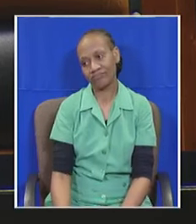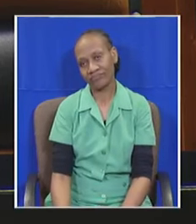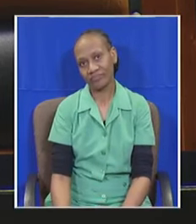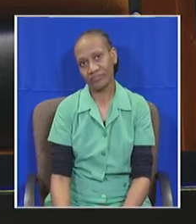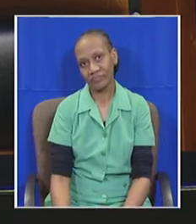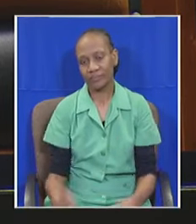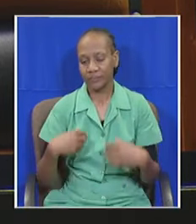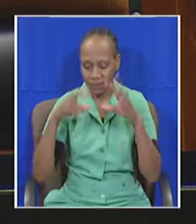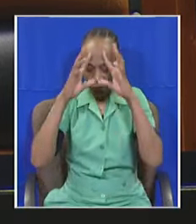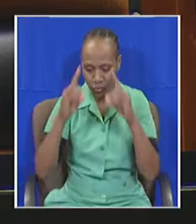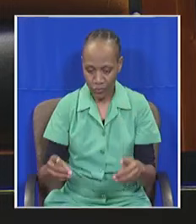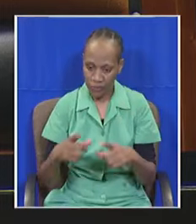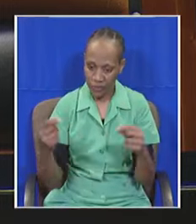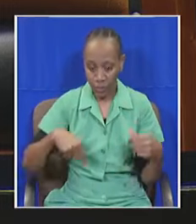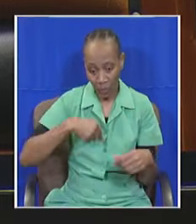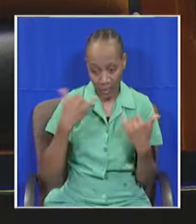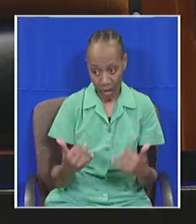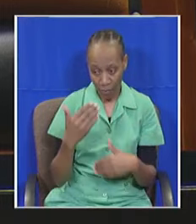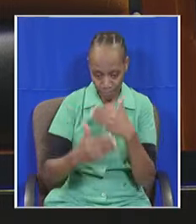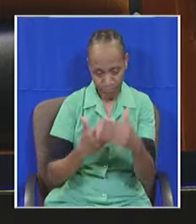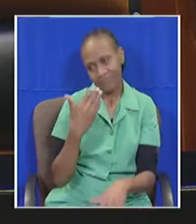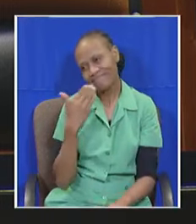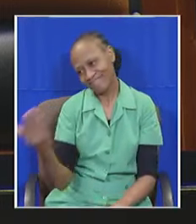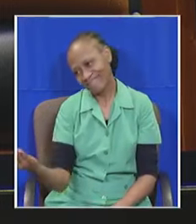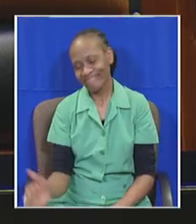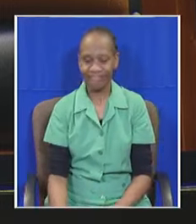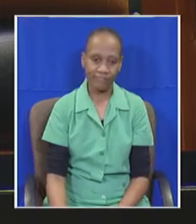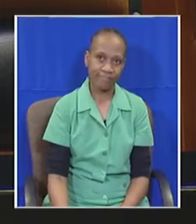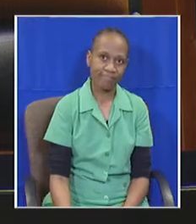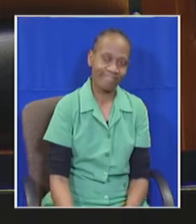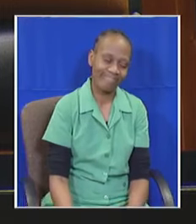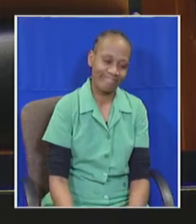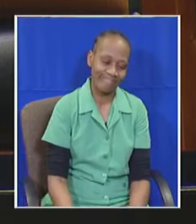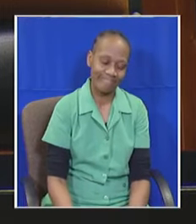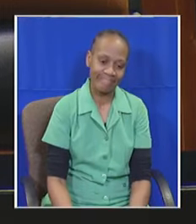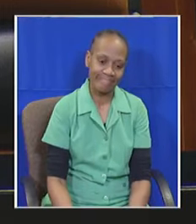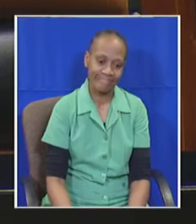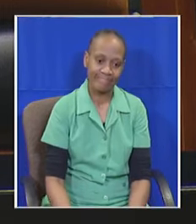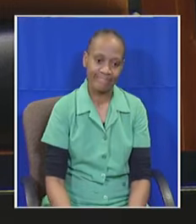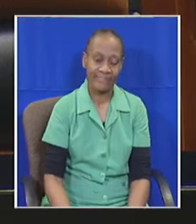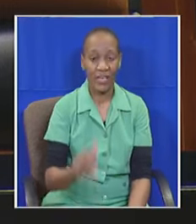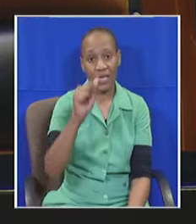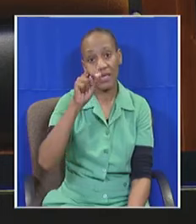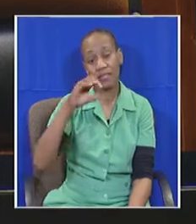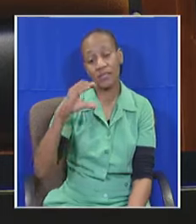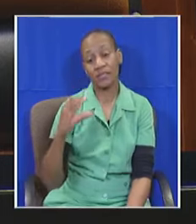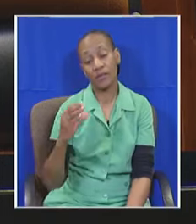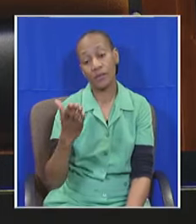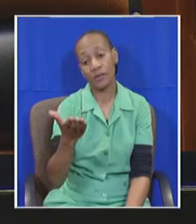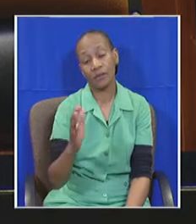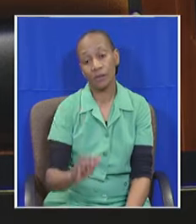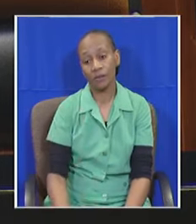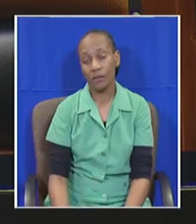I have ruled and we continue. Thank you. Can we have the ANC?